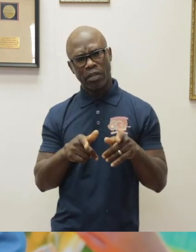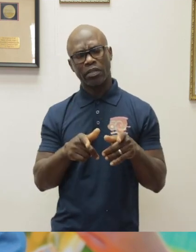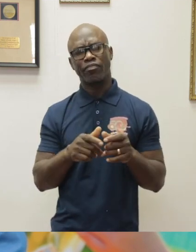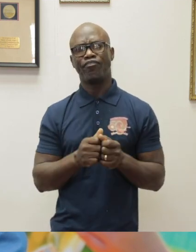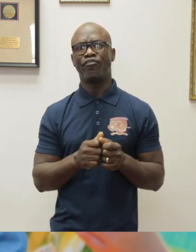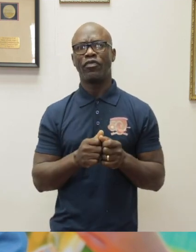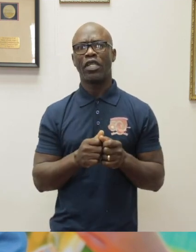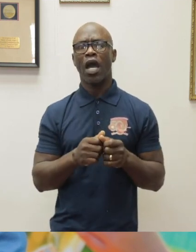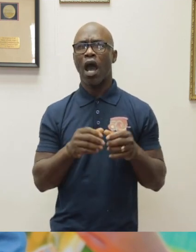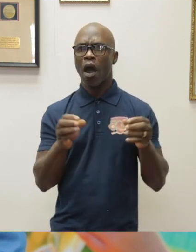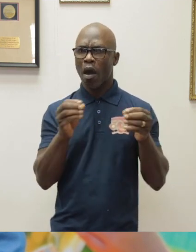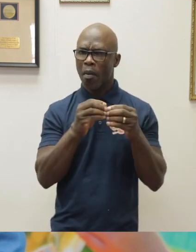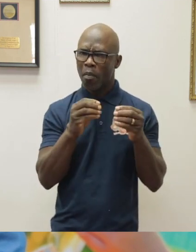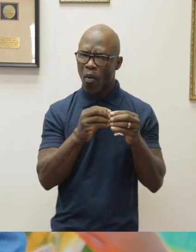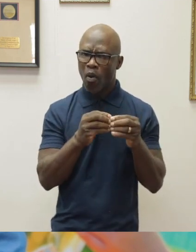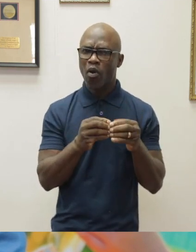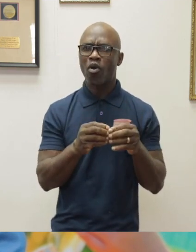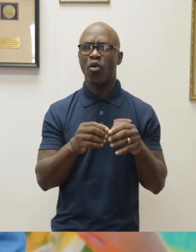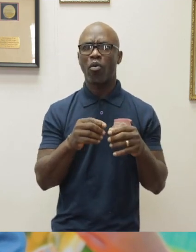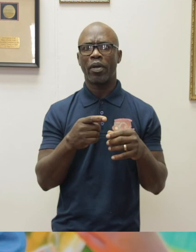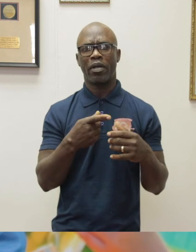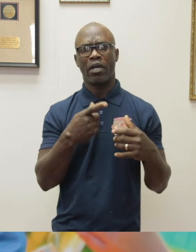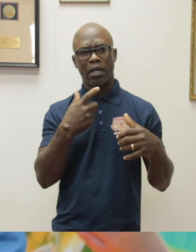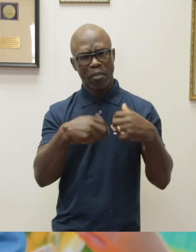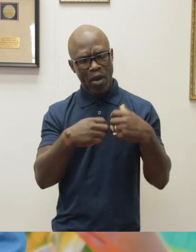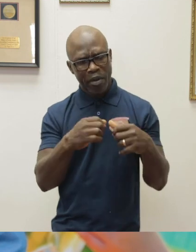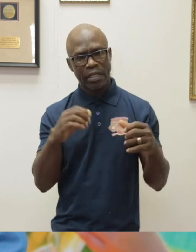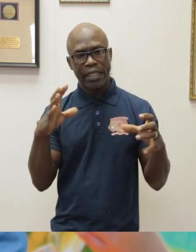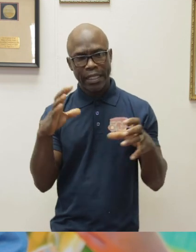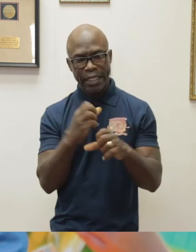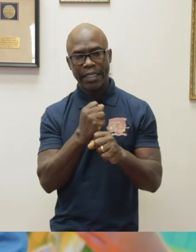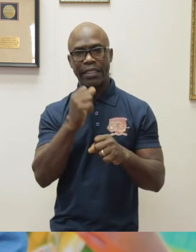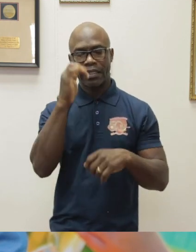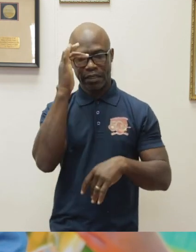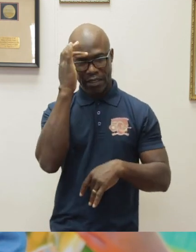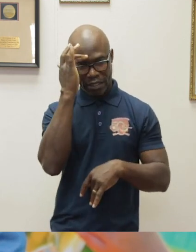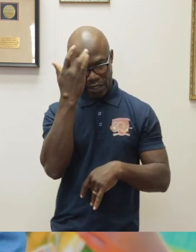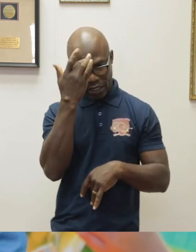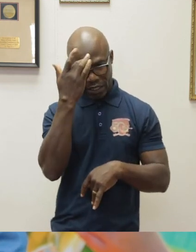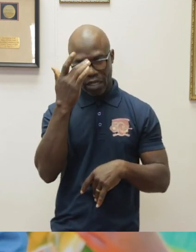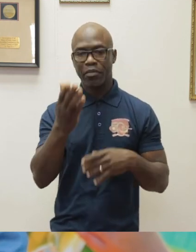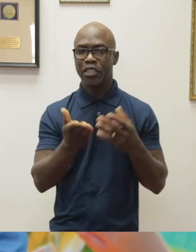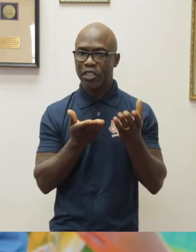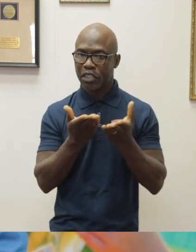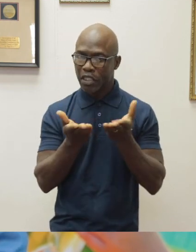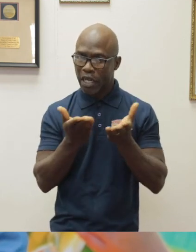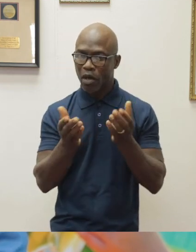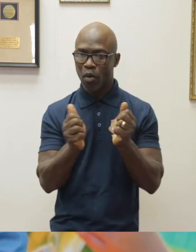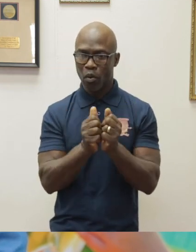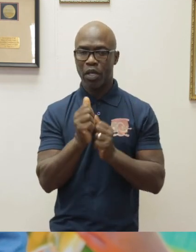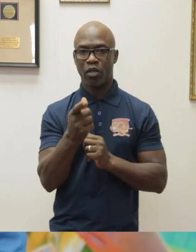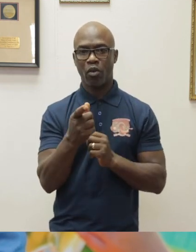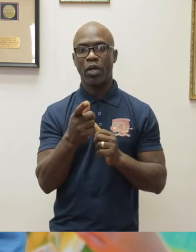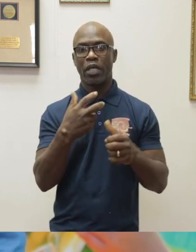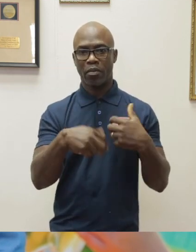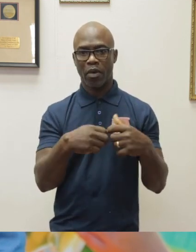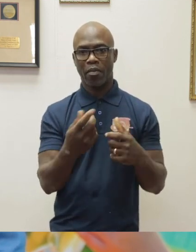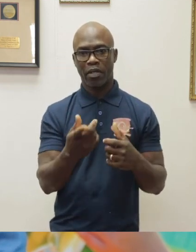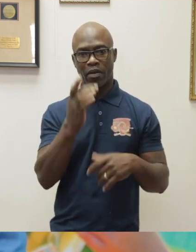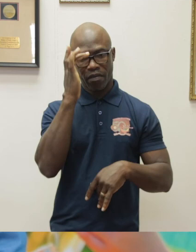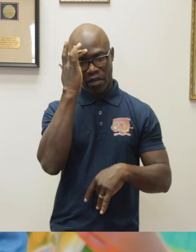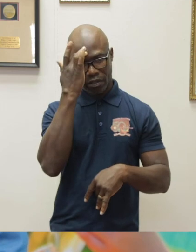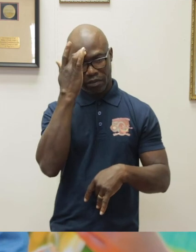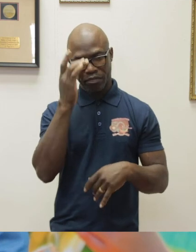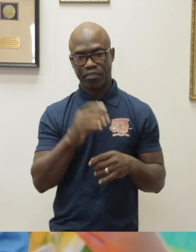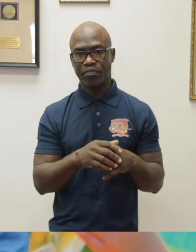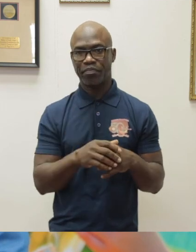more at risk. So let me share with you a little bit more on these conditions.